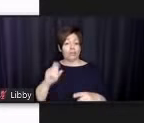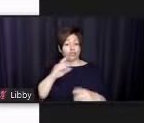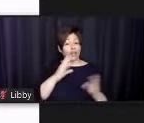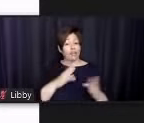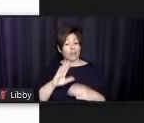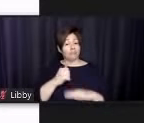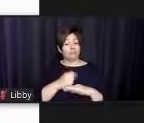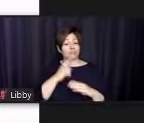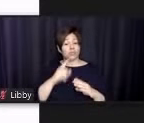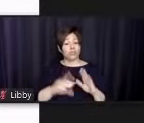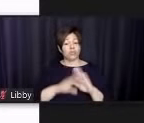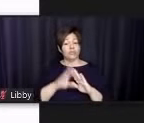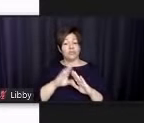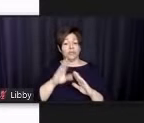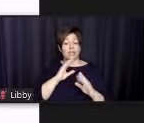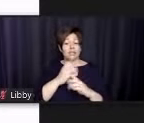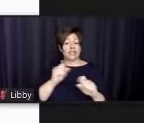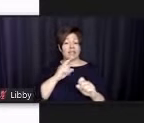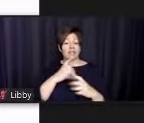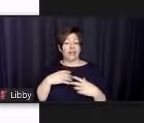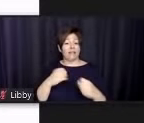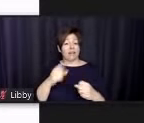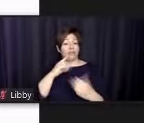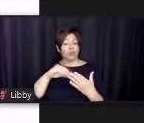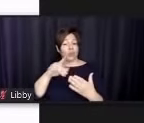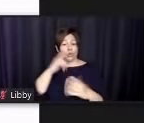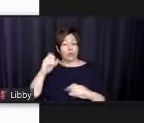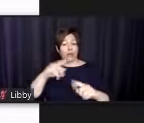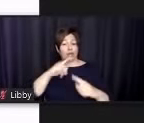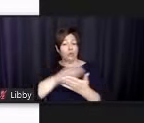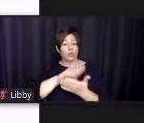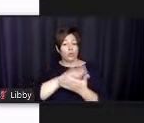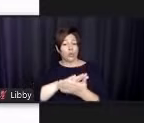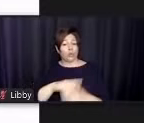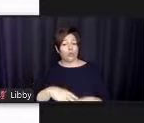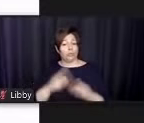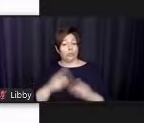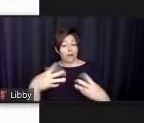for the safety and health of students upon the return to school, okay? And too